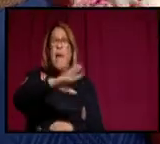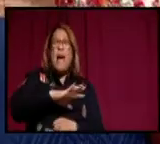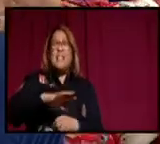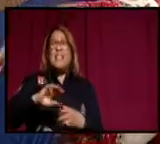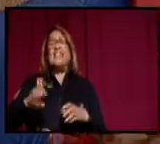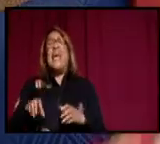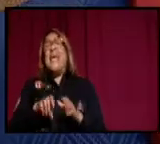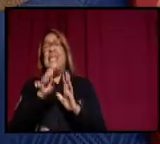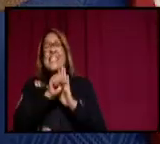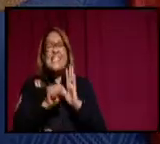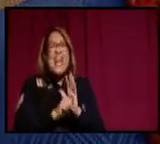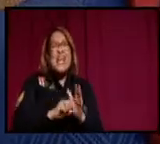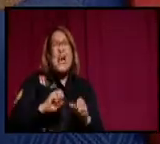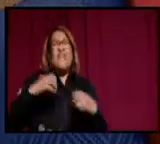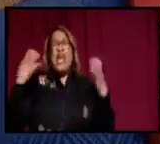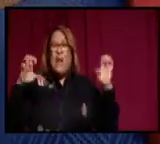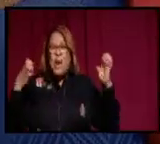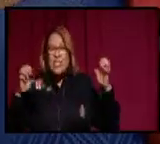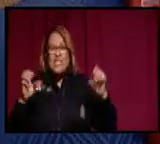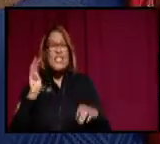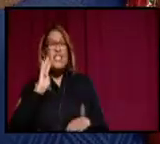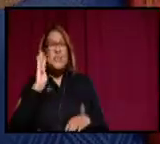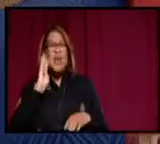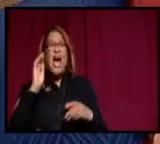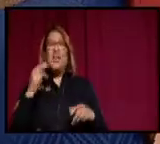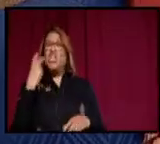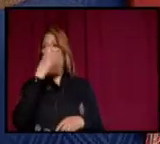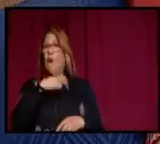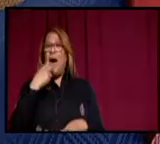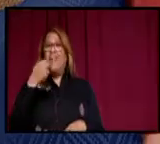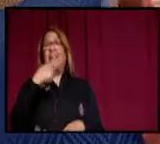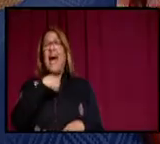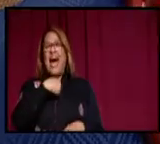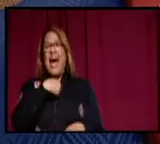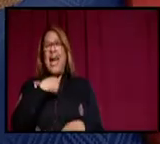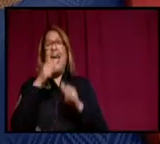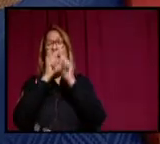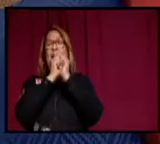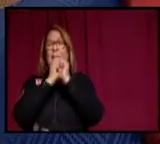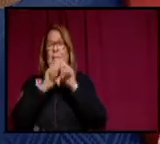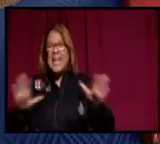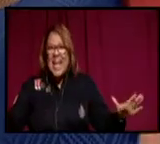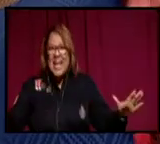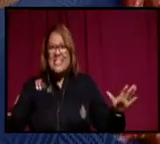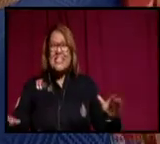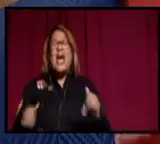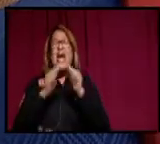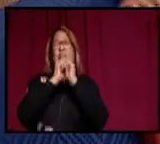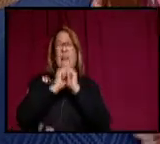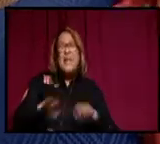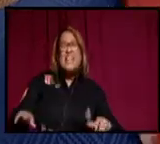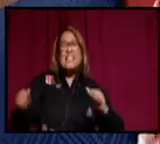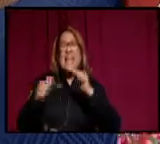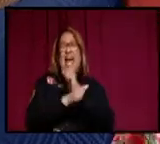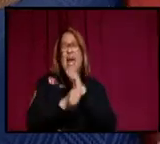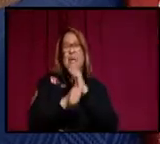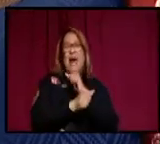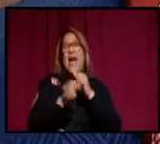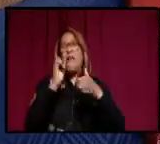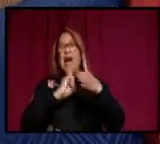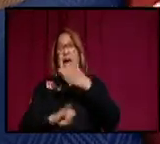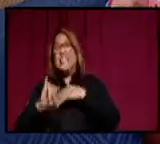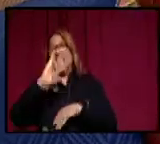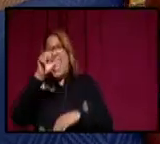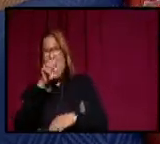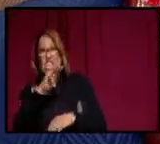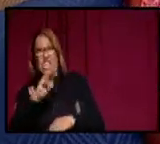of emergency, I want you to speak out of your mouth that I am blessed. And the blessings of Abraham, Isaac, and Jacob are about to